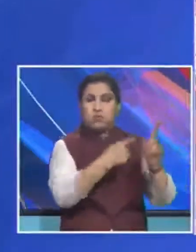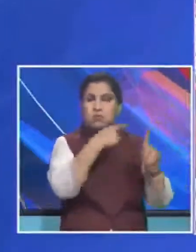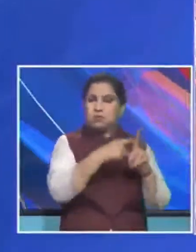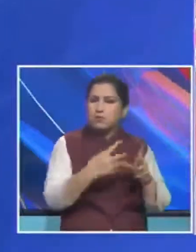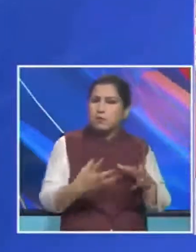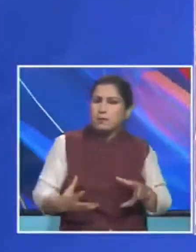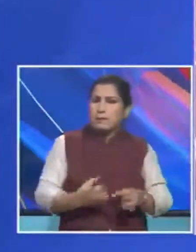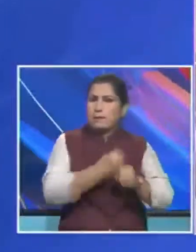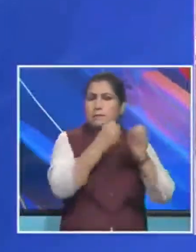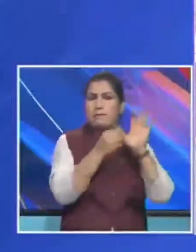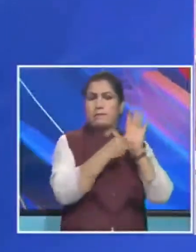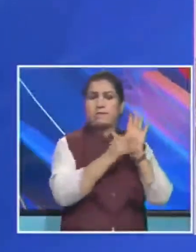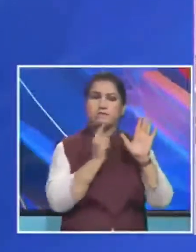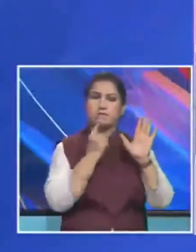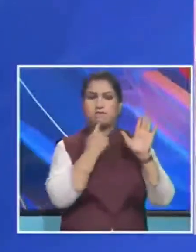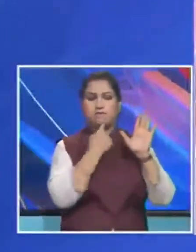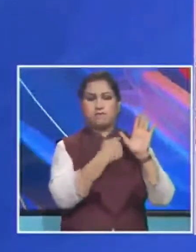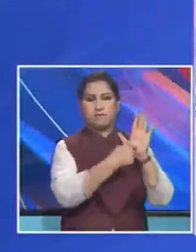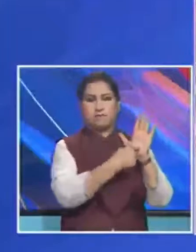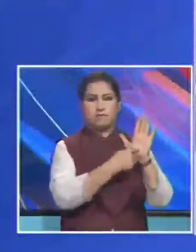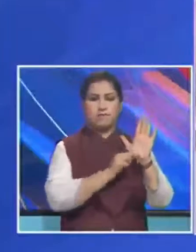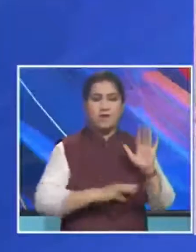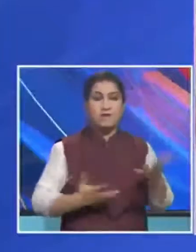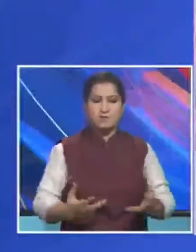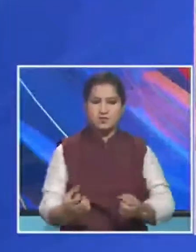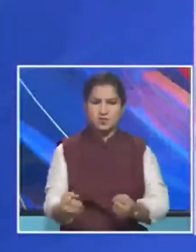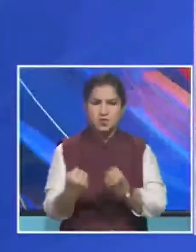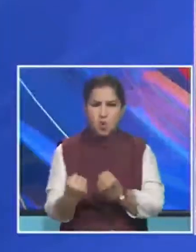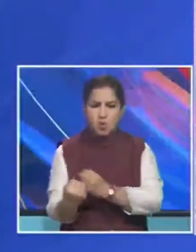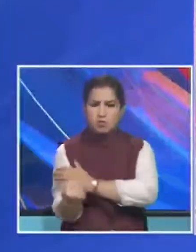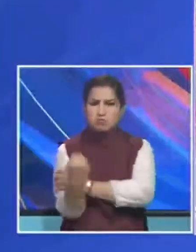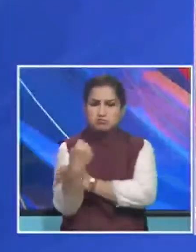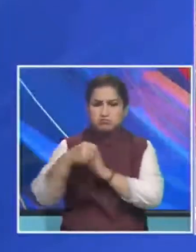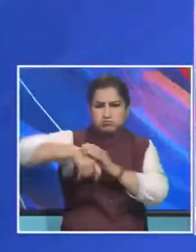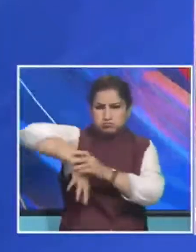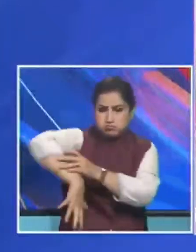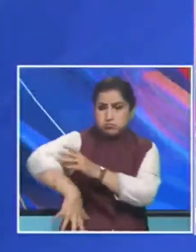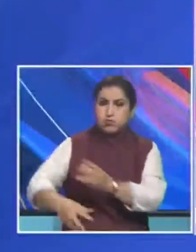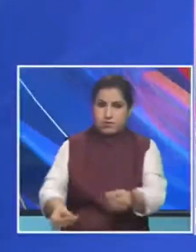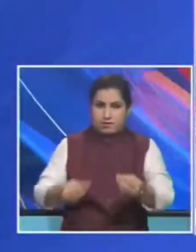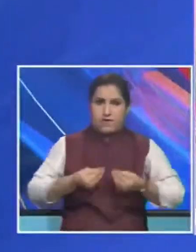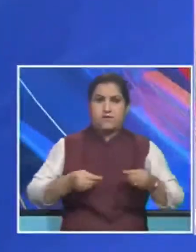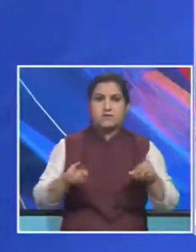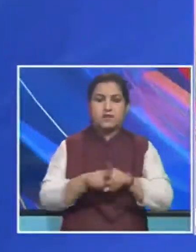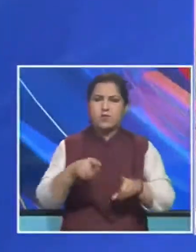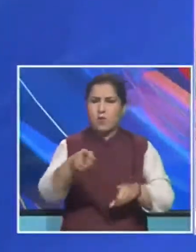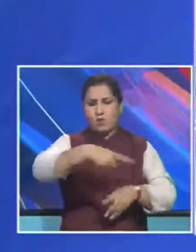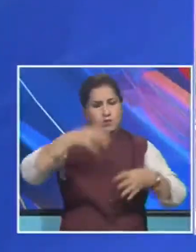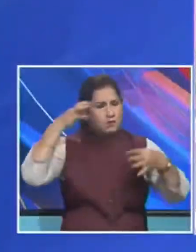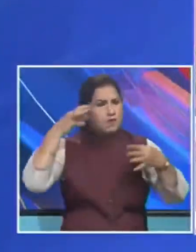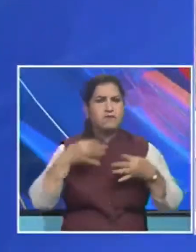its embrace the firmness to provide us solid and strong roots, and the liberalism